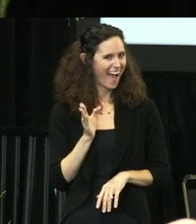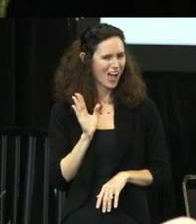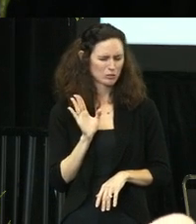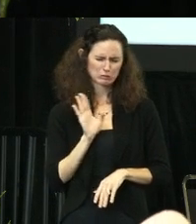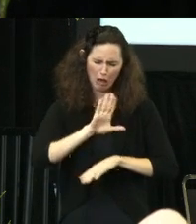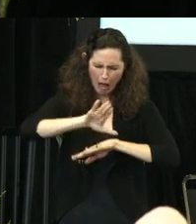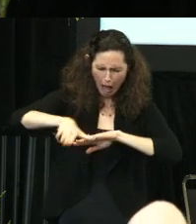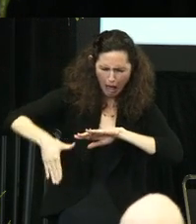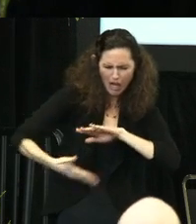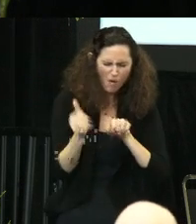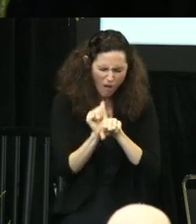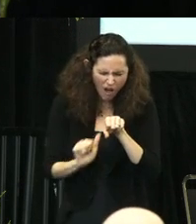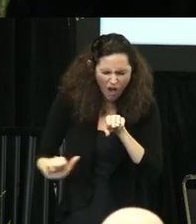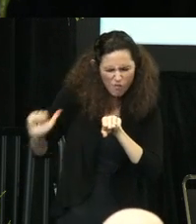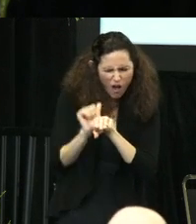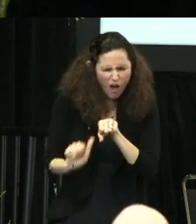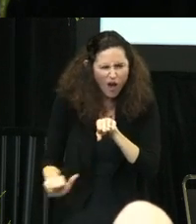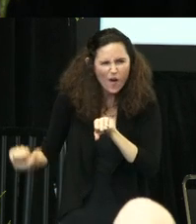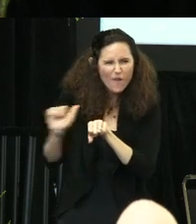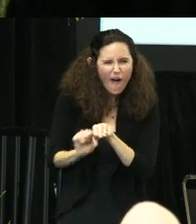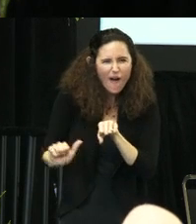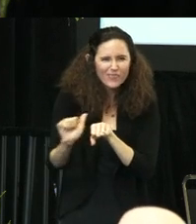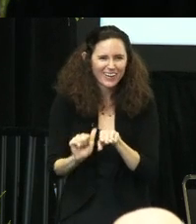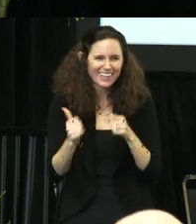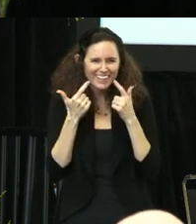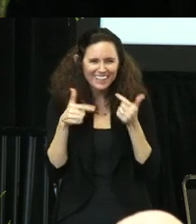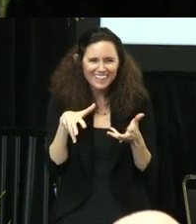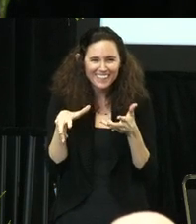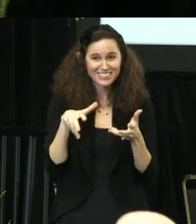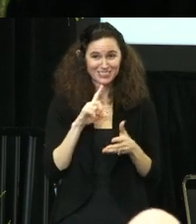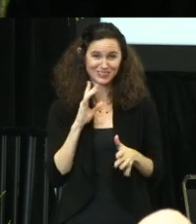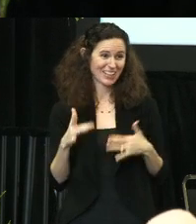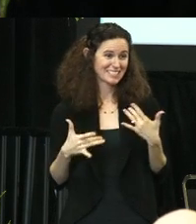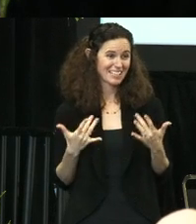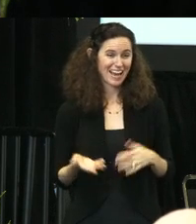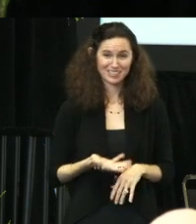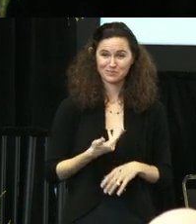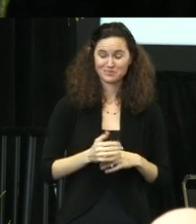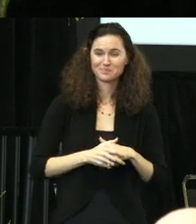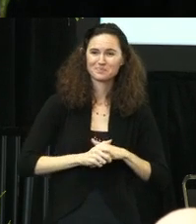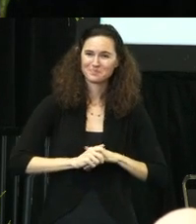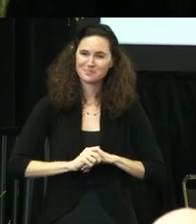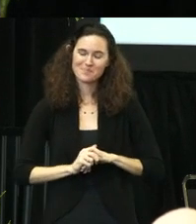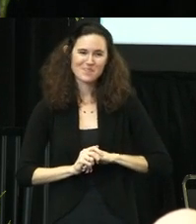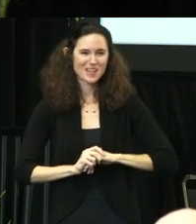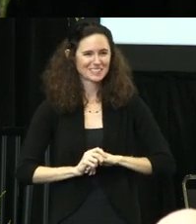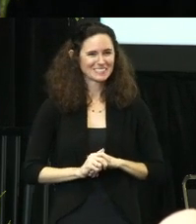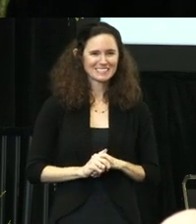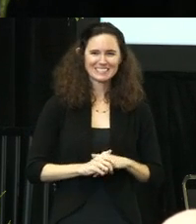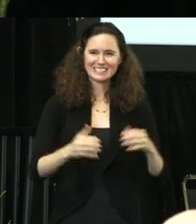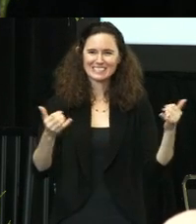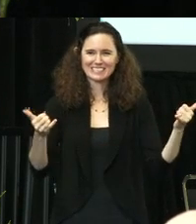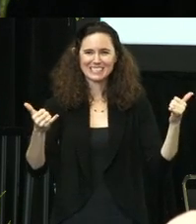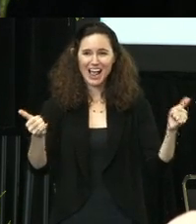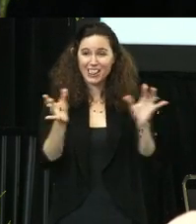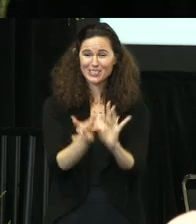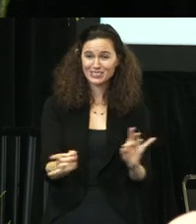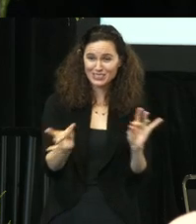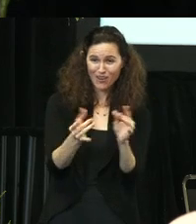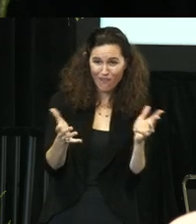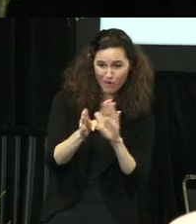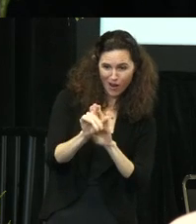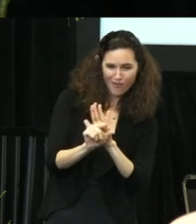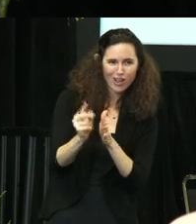all night working on it. We're just real excited. And so The story behind this is 2